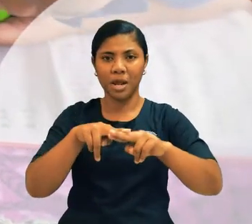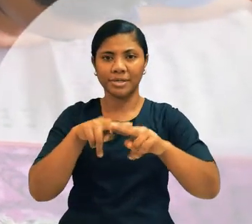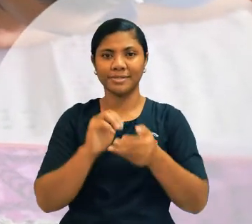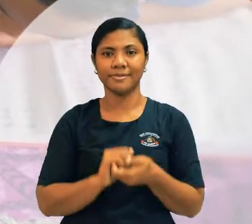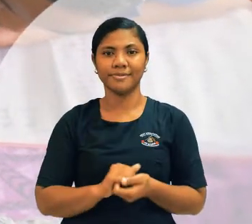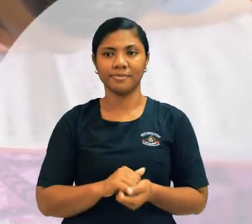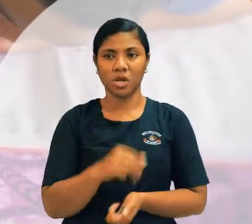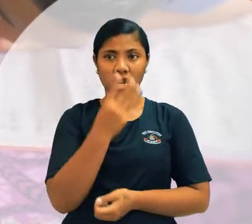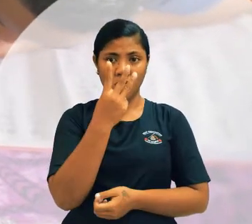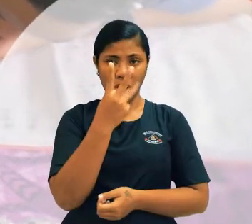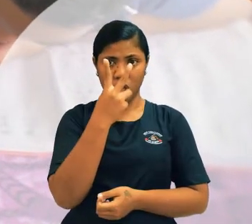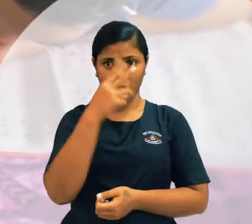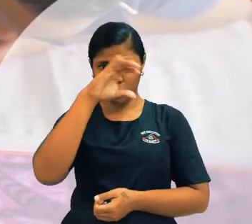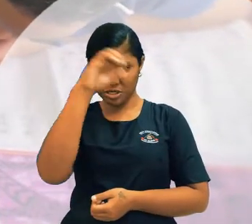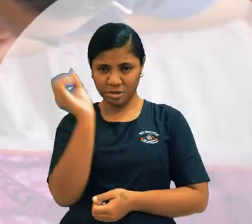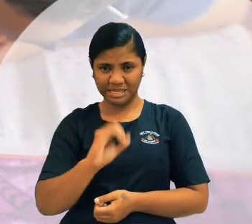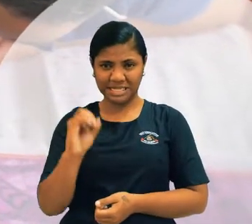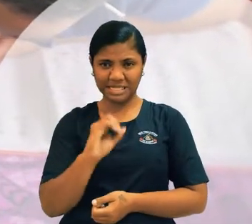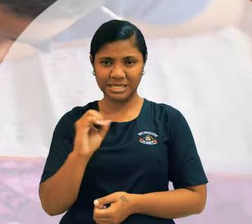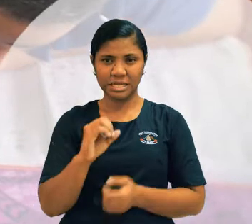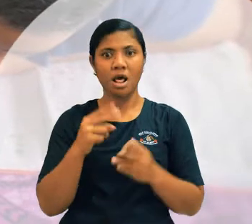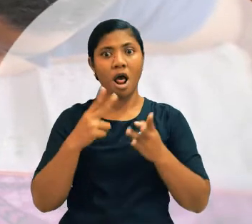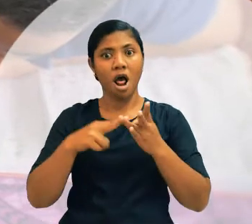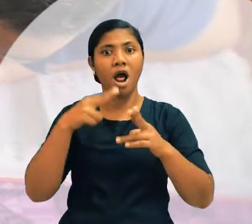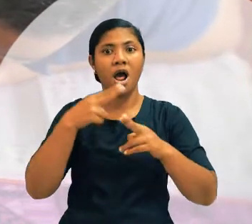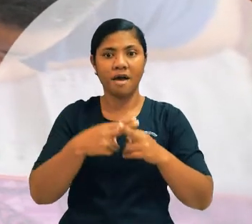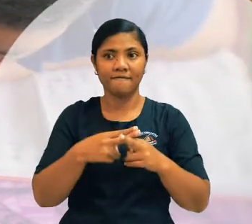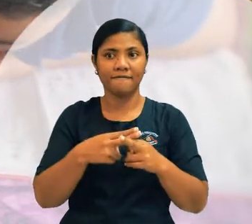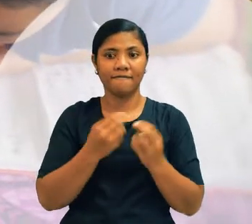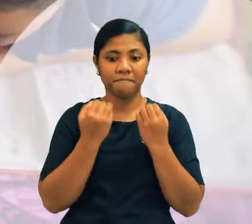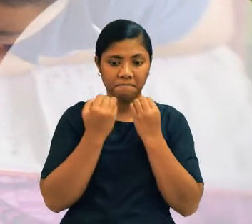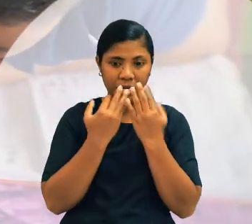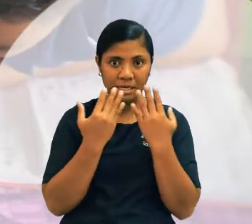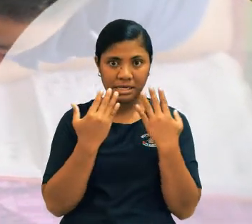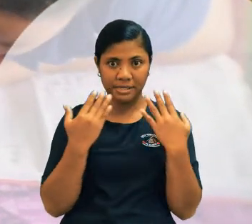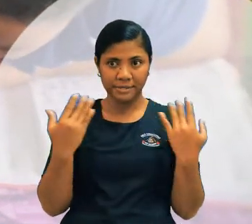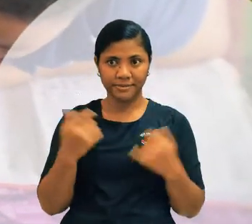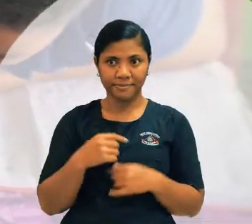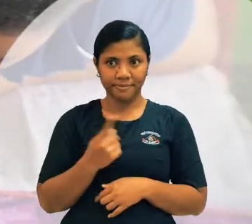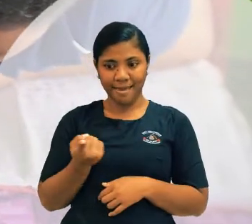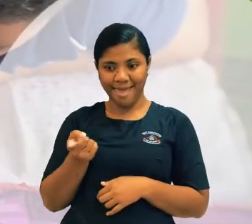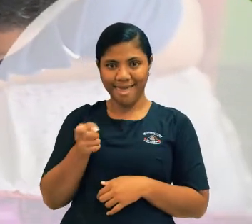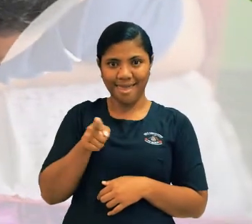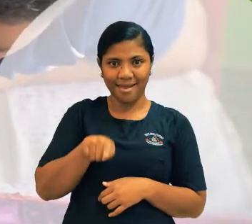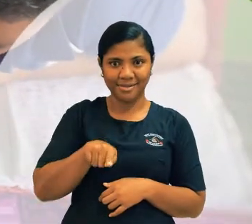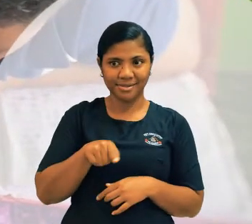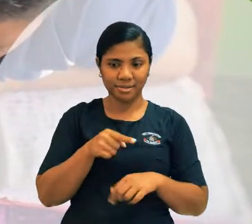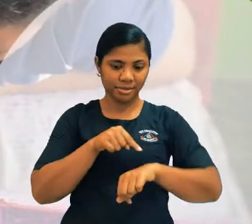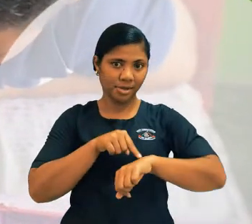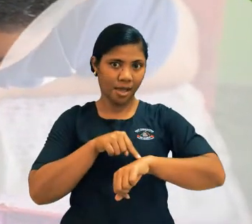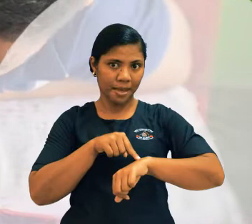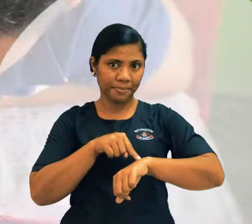census as at 2011. Few parents in Samoa have attained the tertiary level of education.